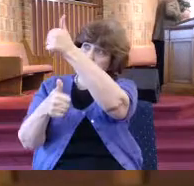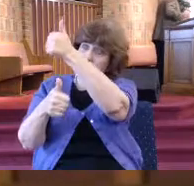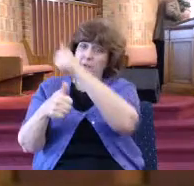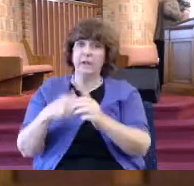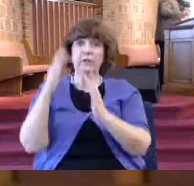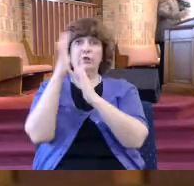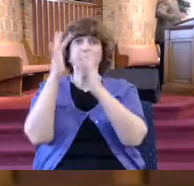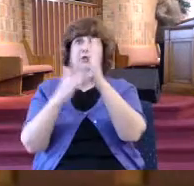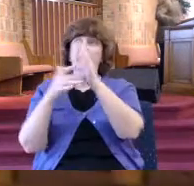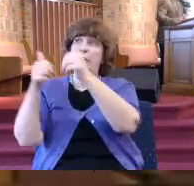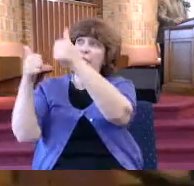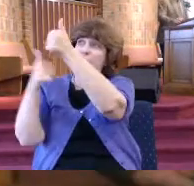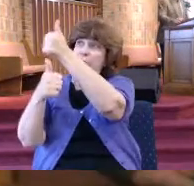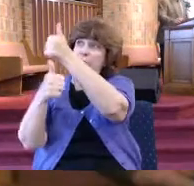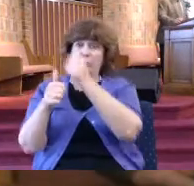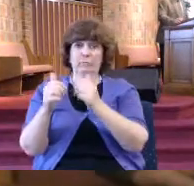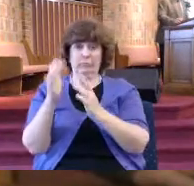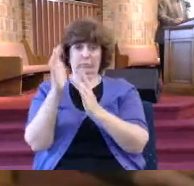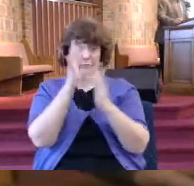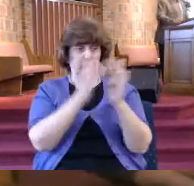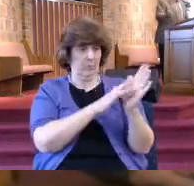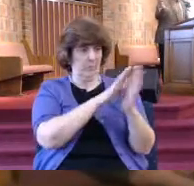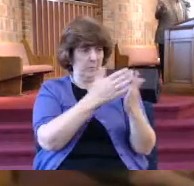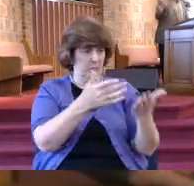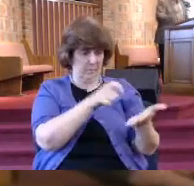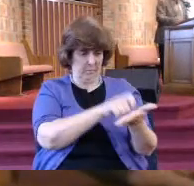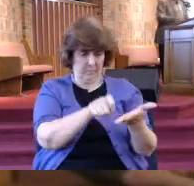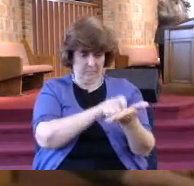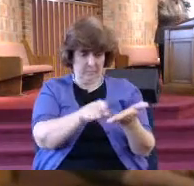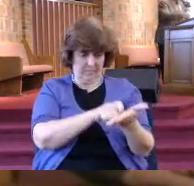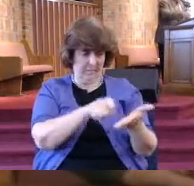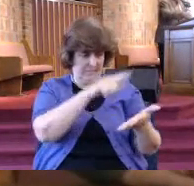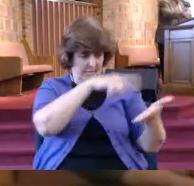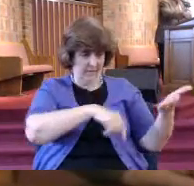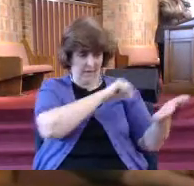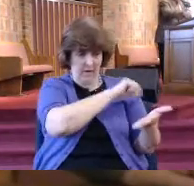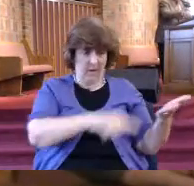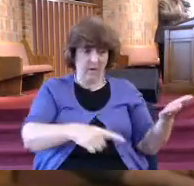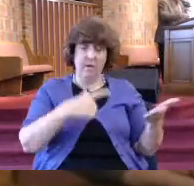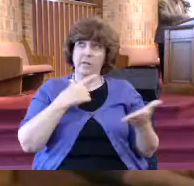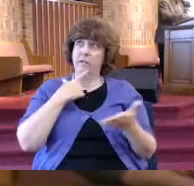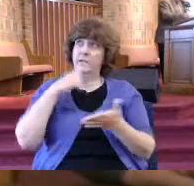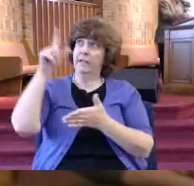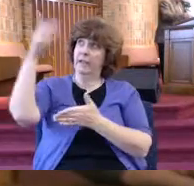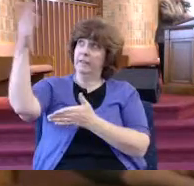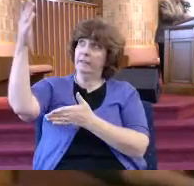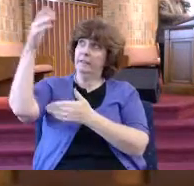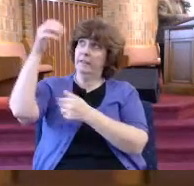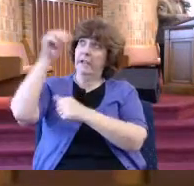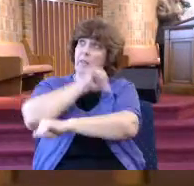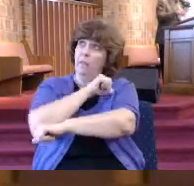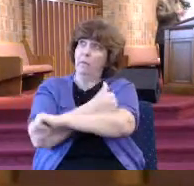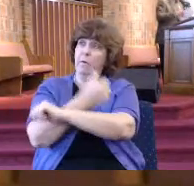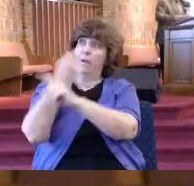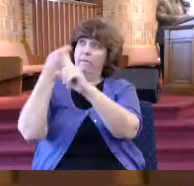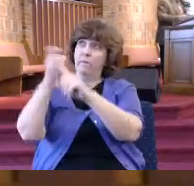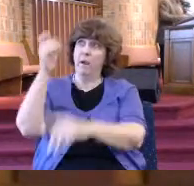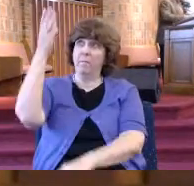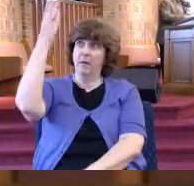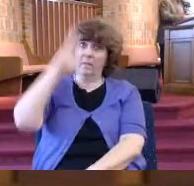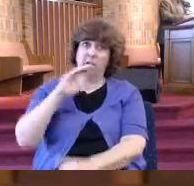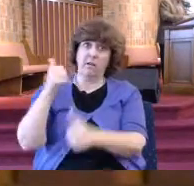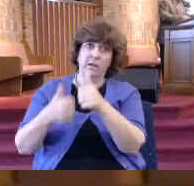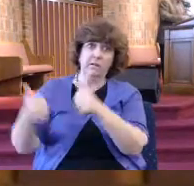Scriptures to us believed that. The question is, what do we this morning believe?